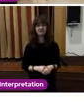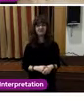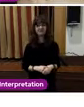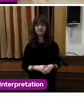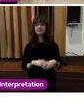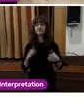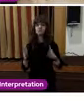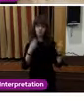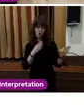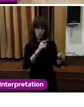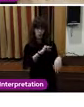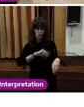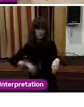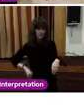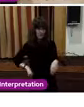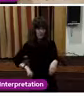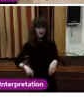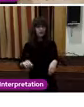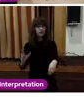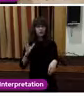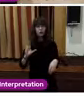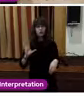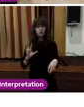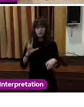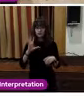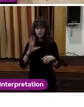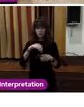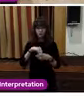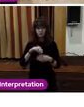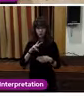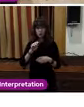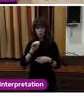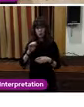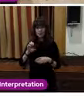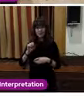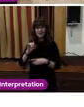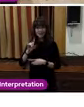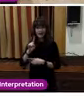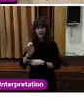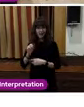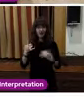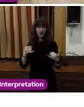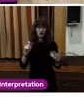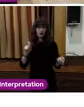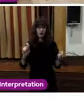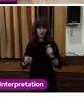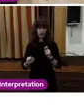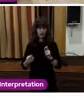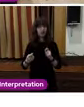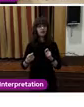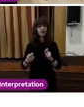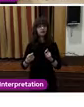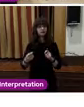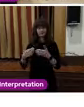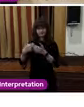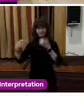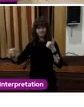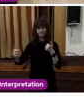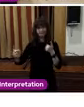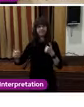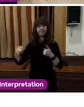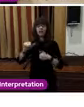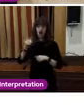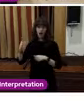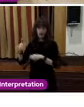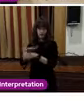On the Queens half, we used to have this part of Woodside. That's now part of the neighboring congressional district that's currently